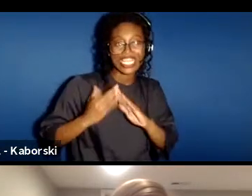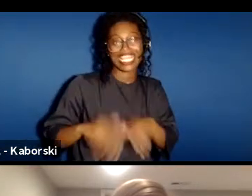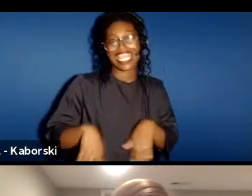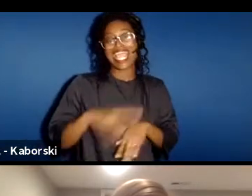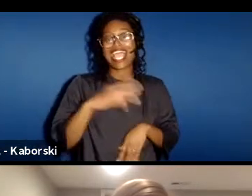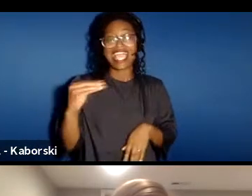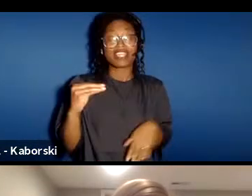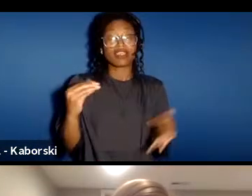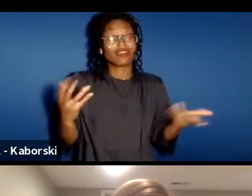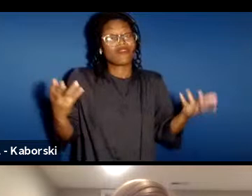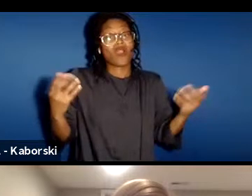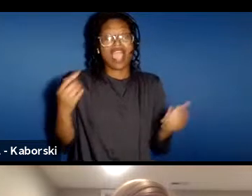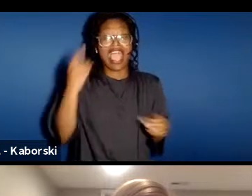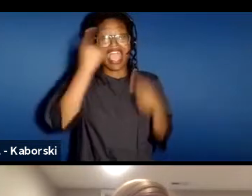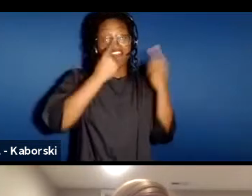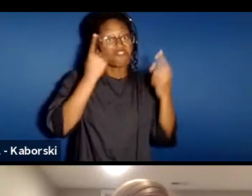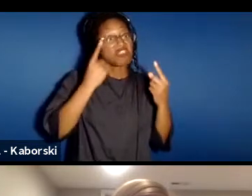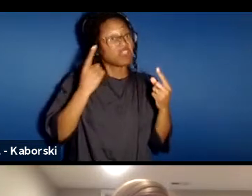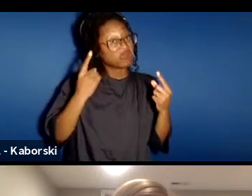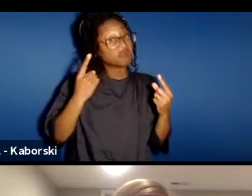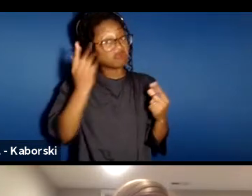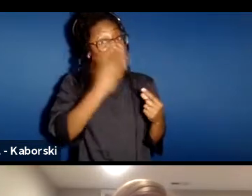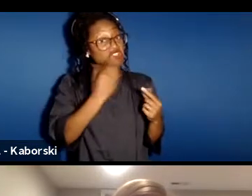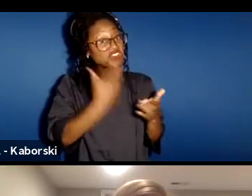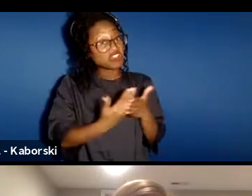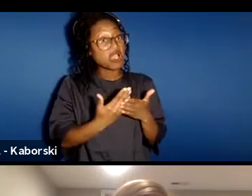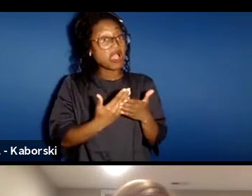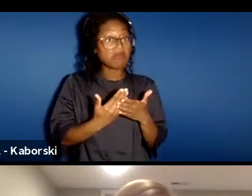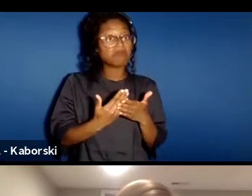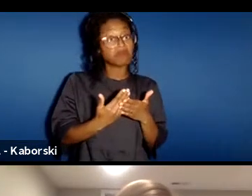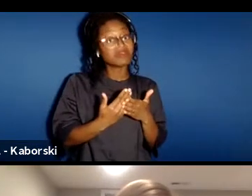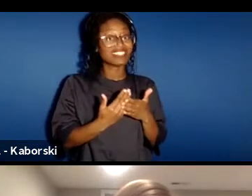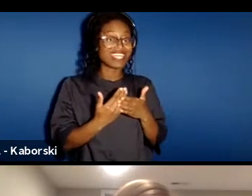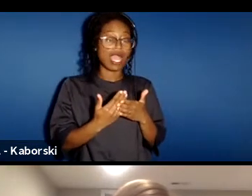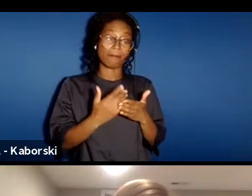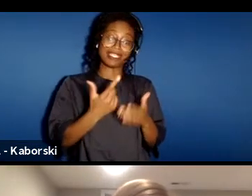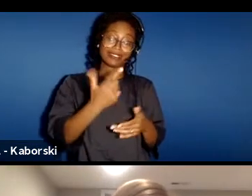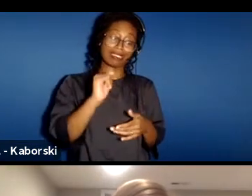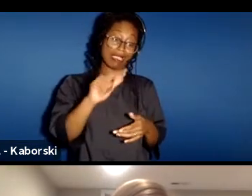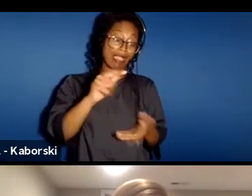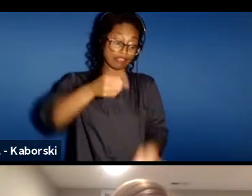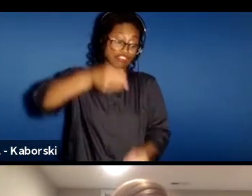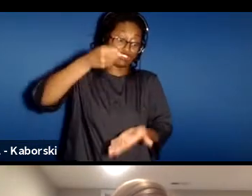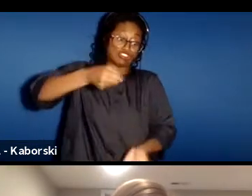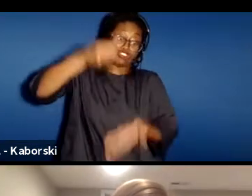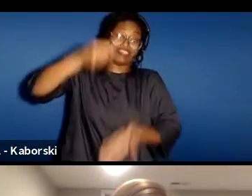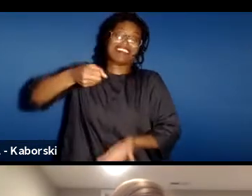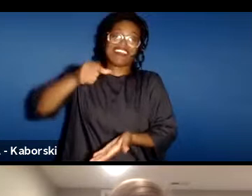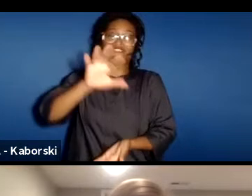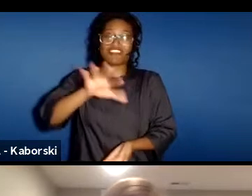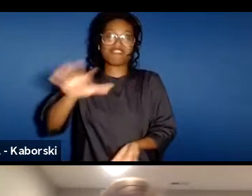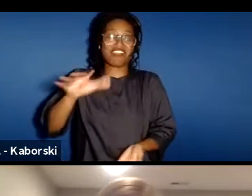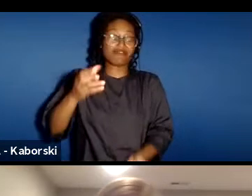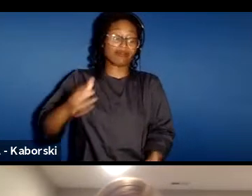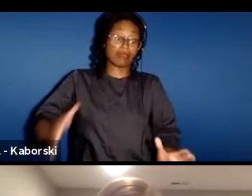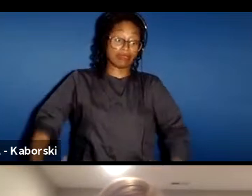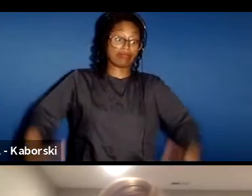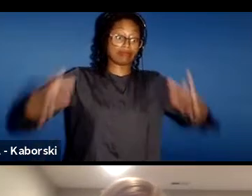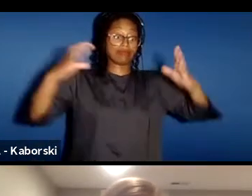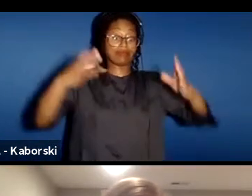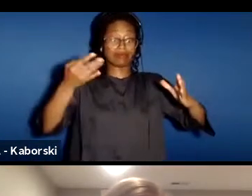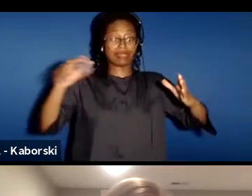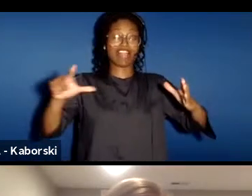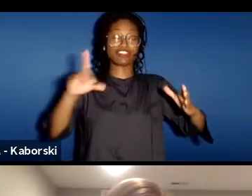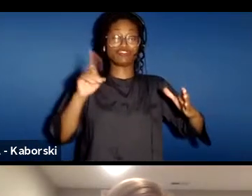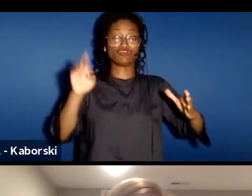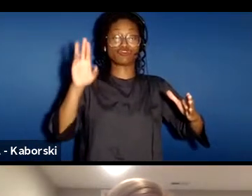We wound up with, I think, a relatively attractive package, considering it's a gallon jug or a 55-gallon drum. A little bit